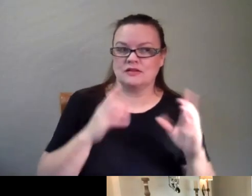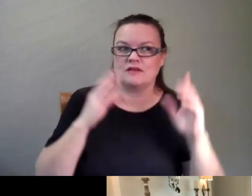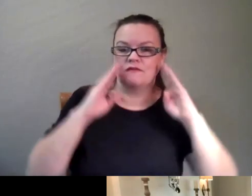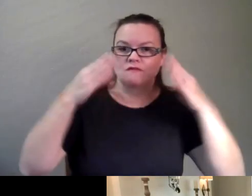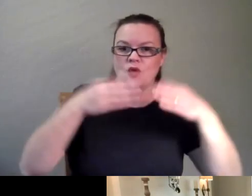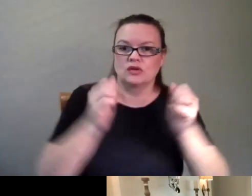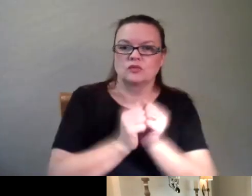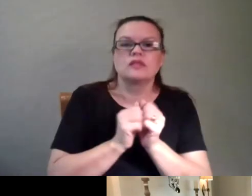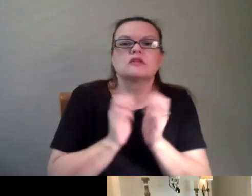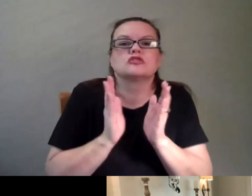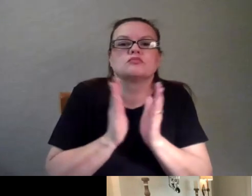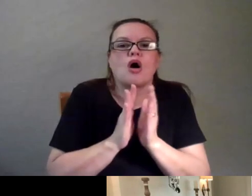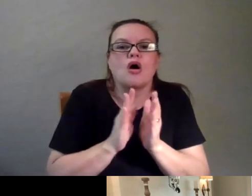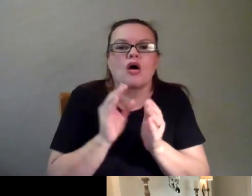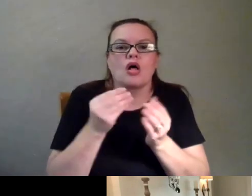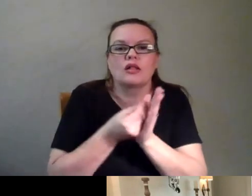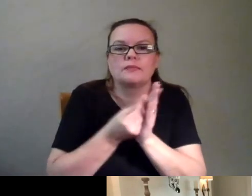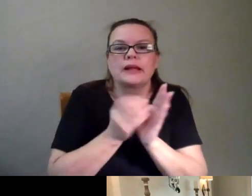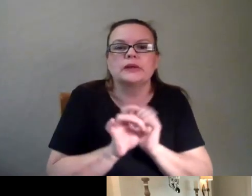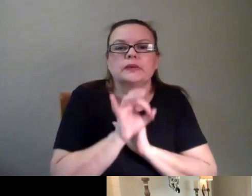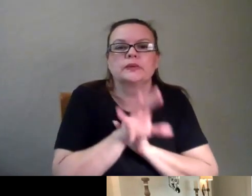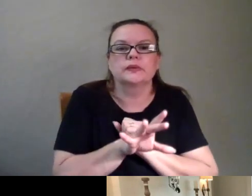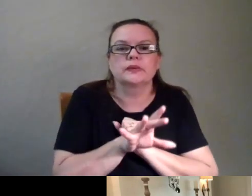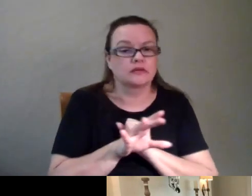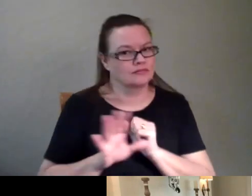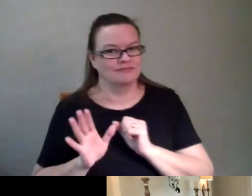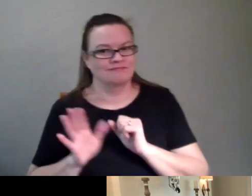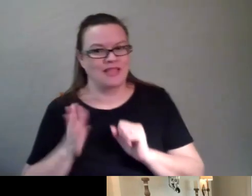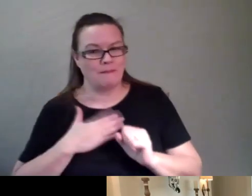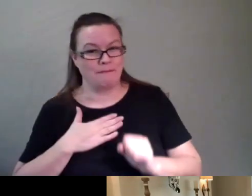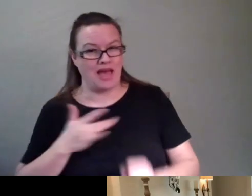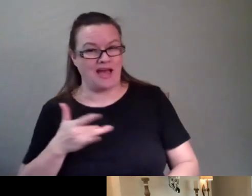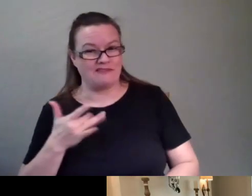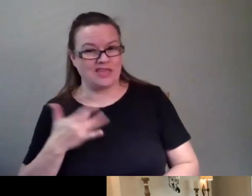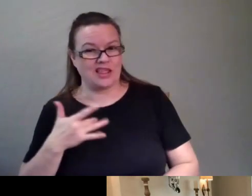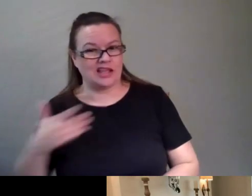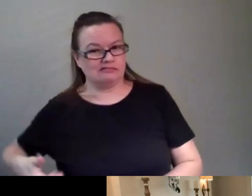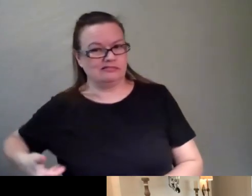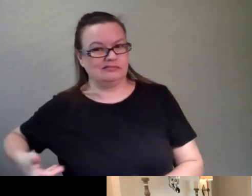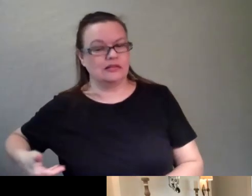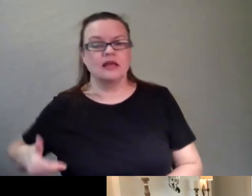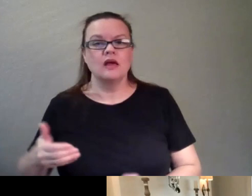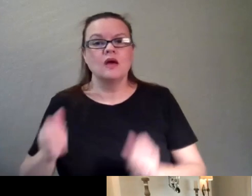My feeling about it, as we saw with the last campaign finance reform, is it's a balloon that